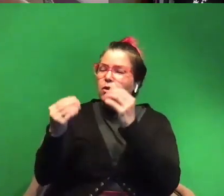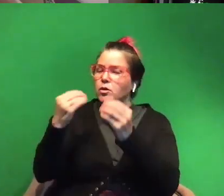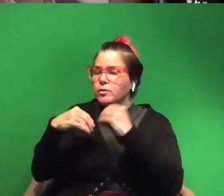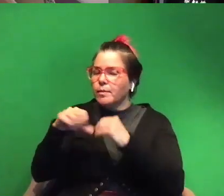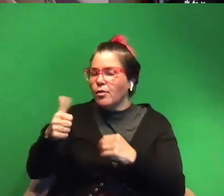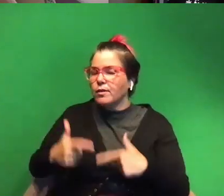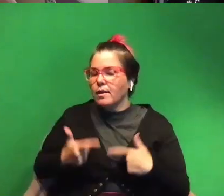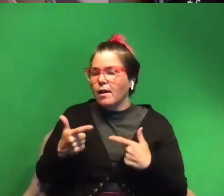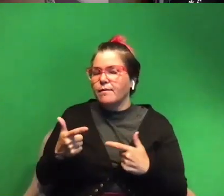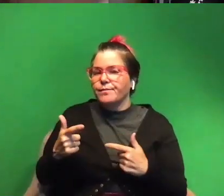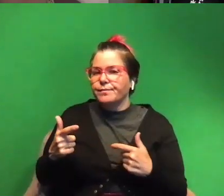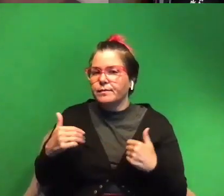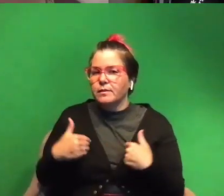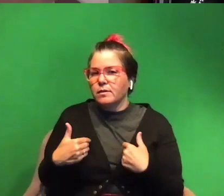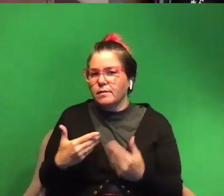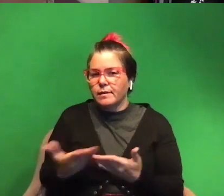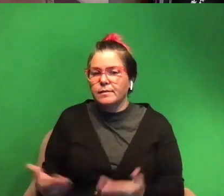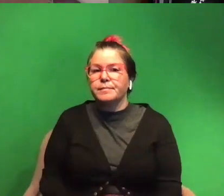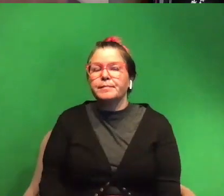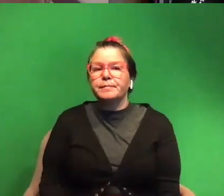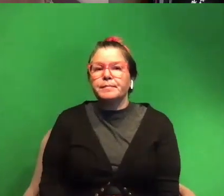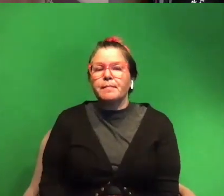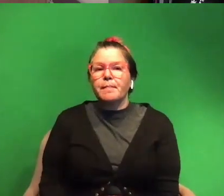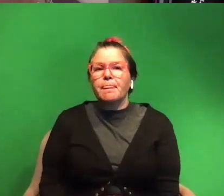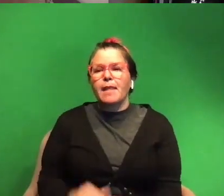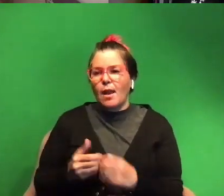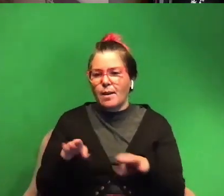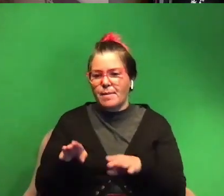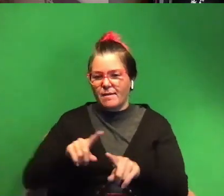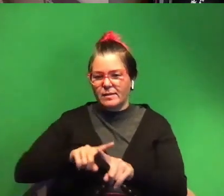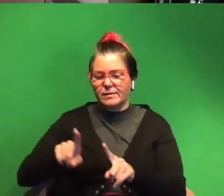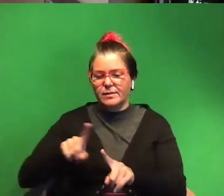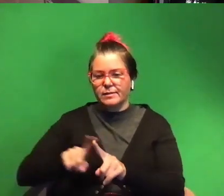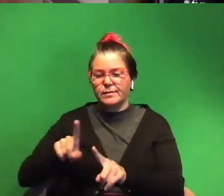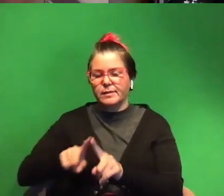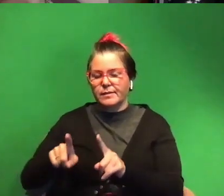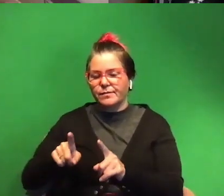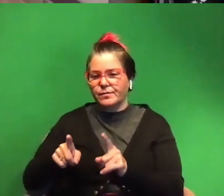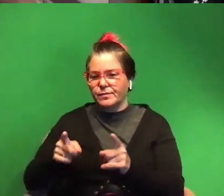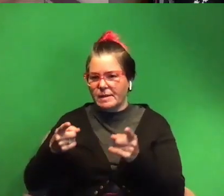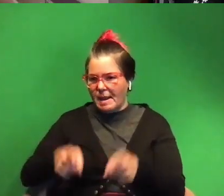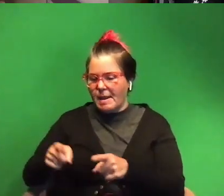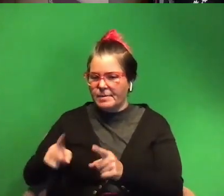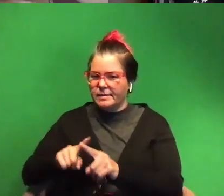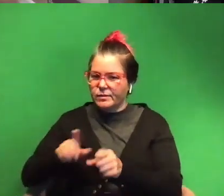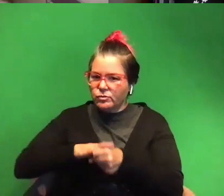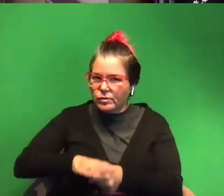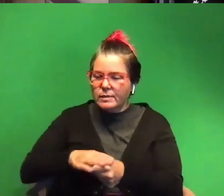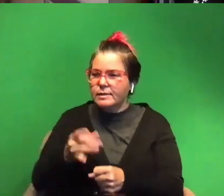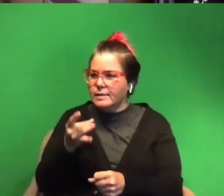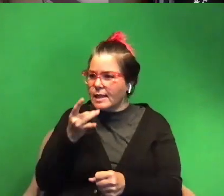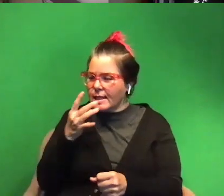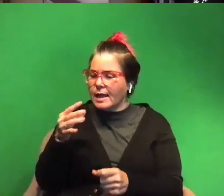organisms, you know, how is it able to behave under different circumstances, under different stresses, light conditions,